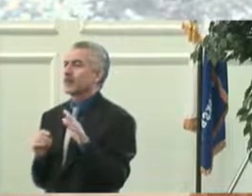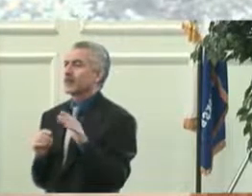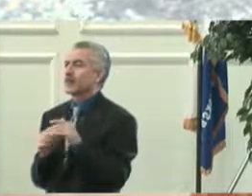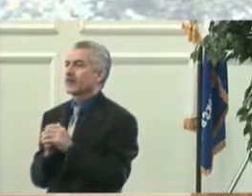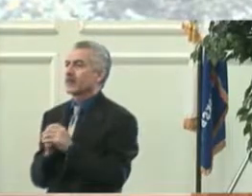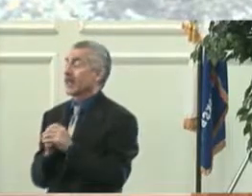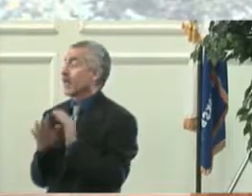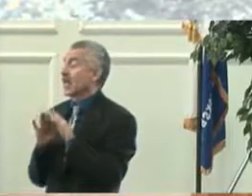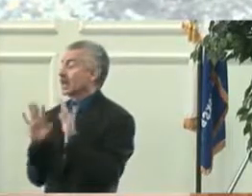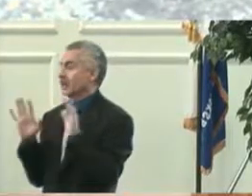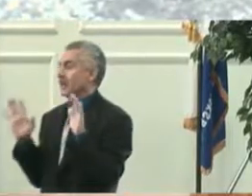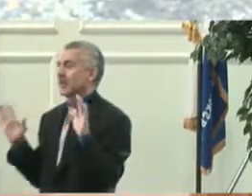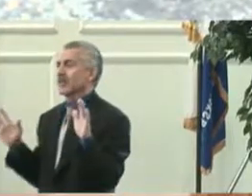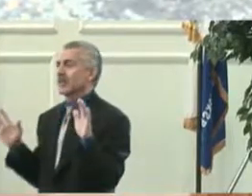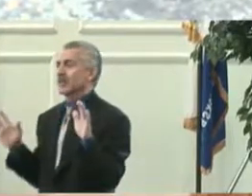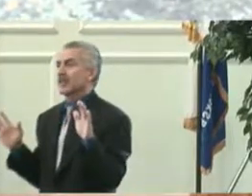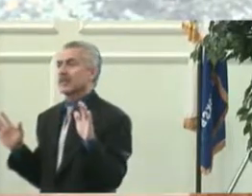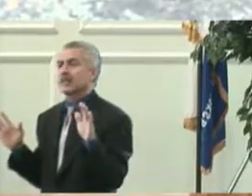it is amazing